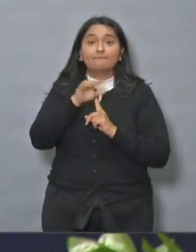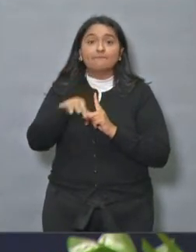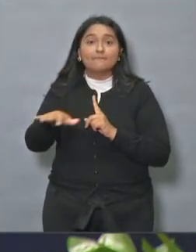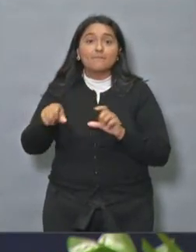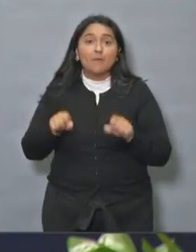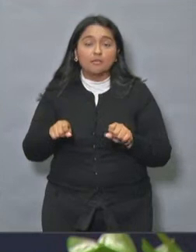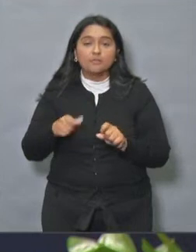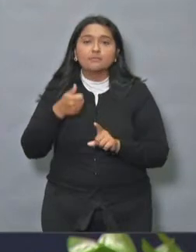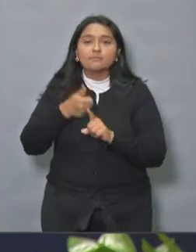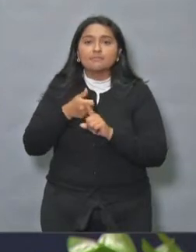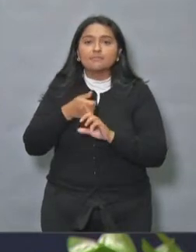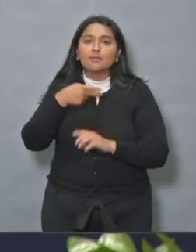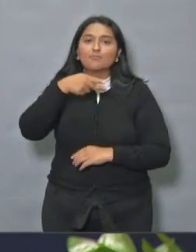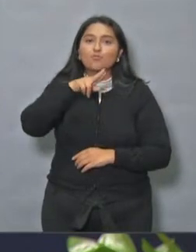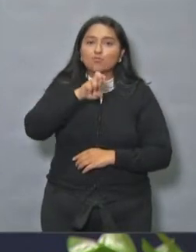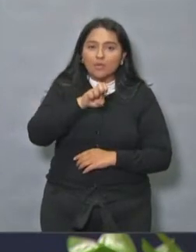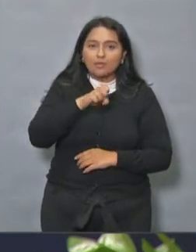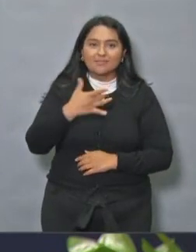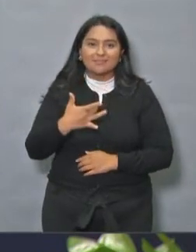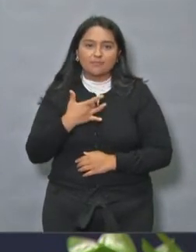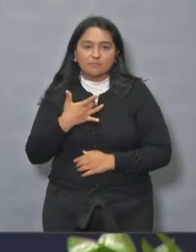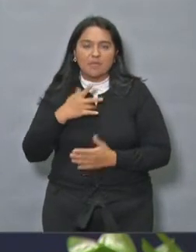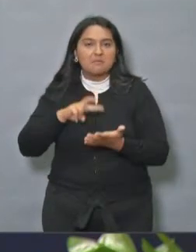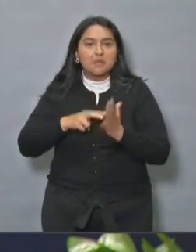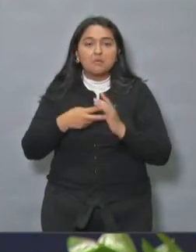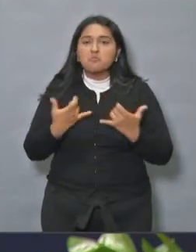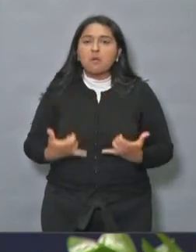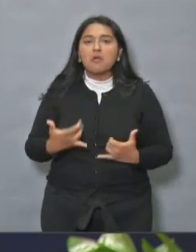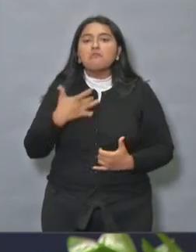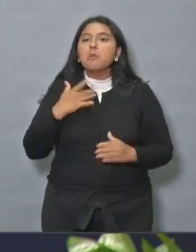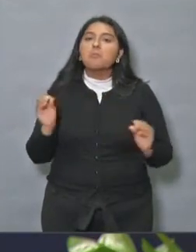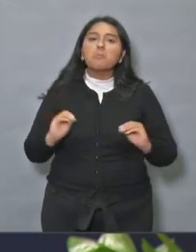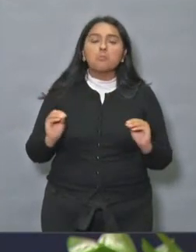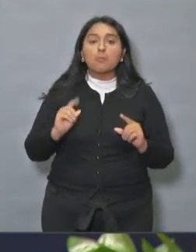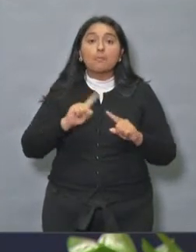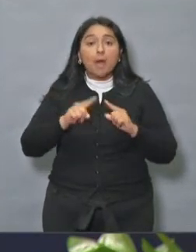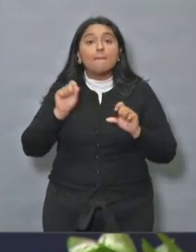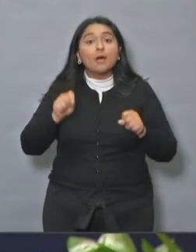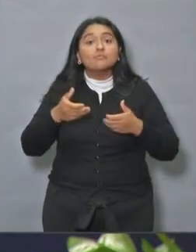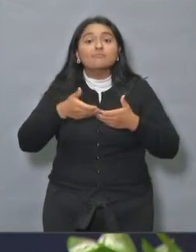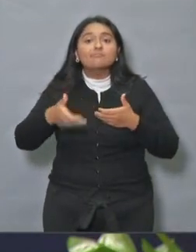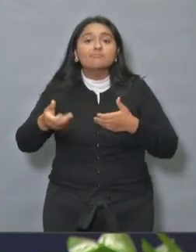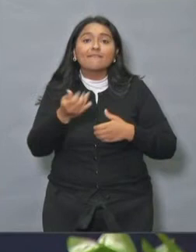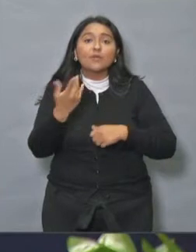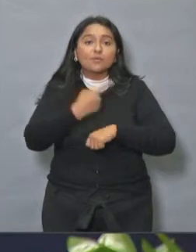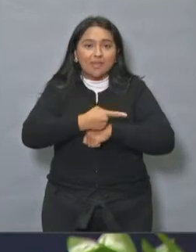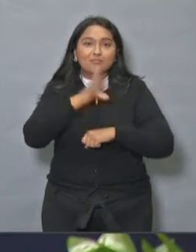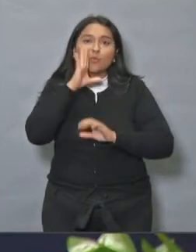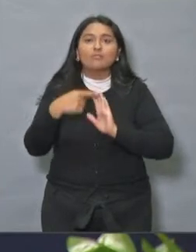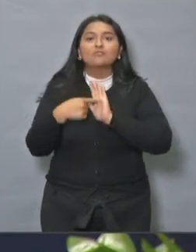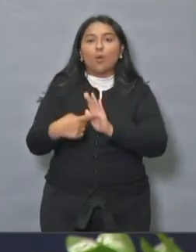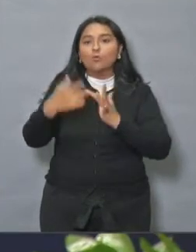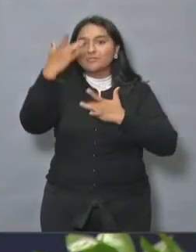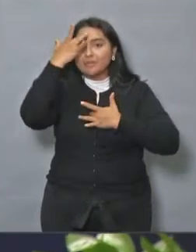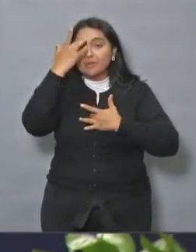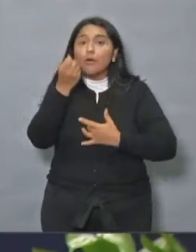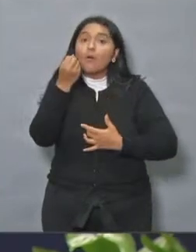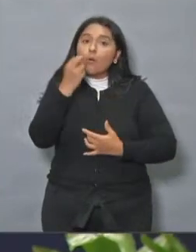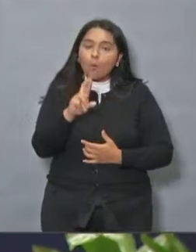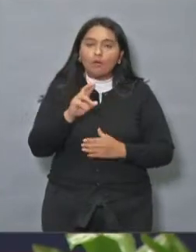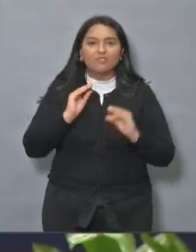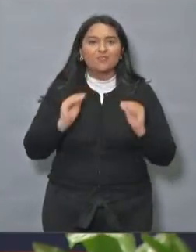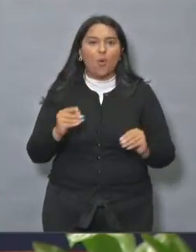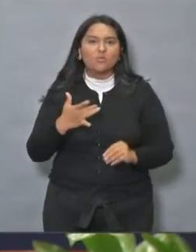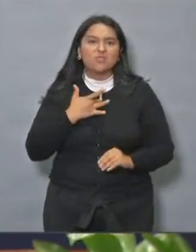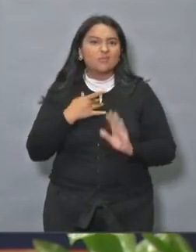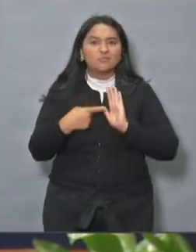don't have symptoms yet but will develop symptoms in the next couple of days, or they are asymptomatic and will remain so throughout